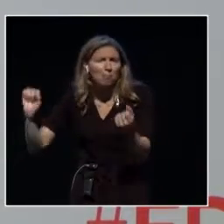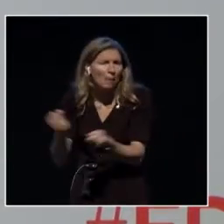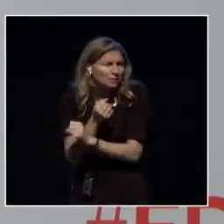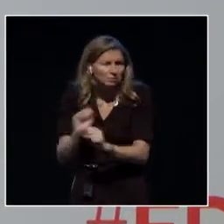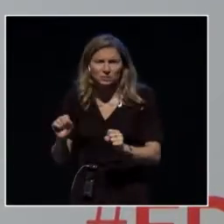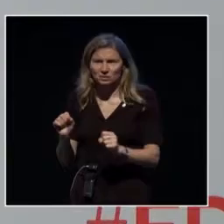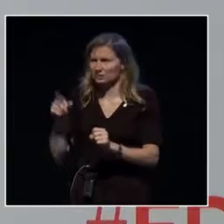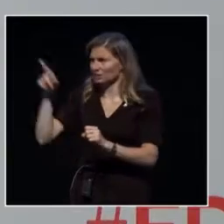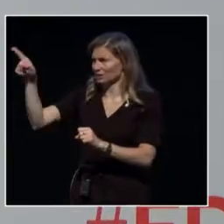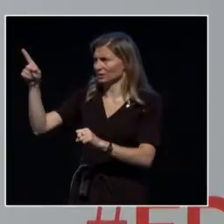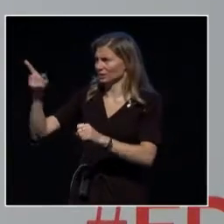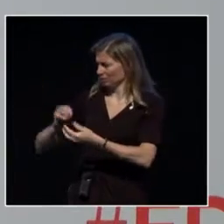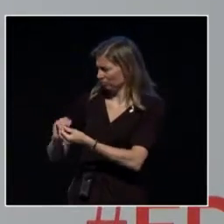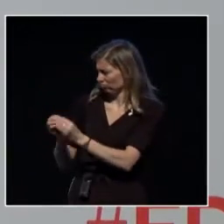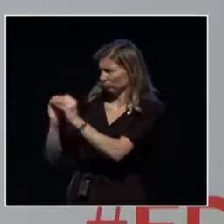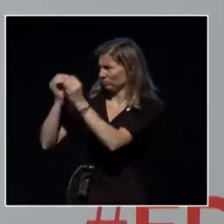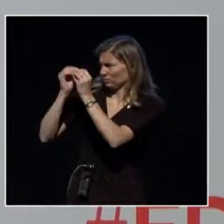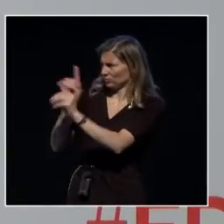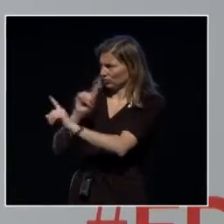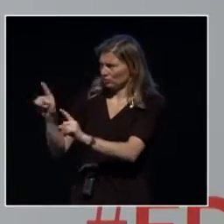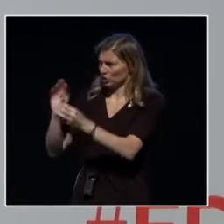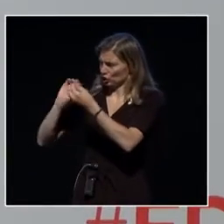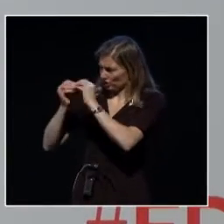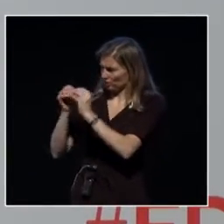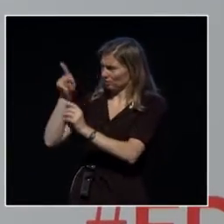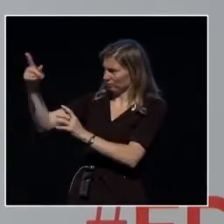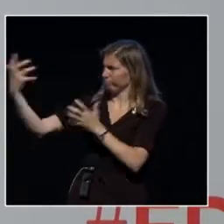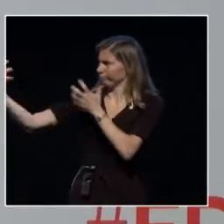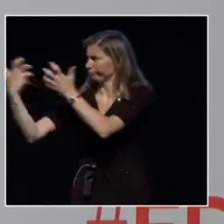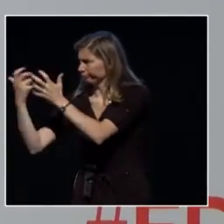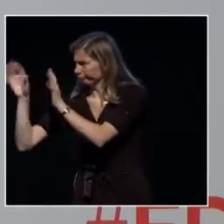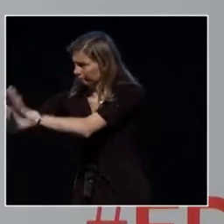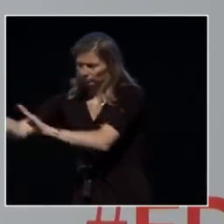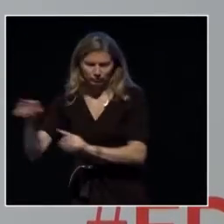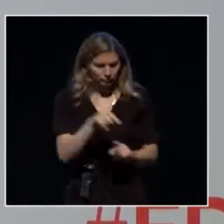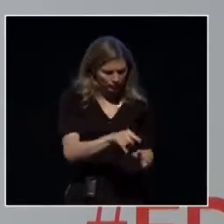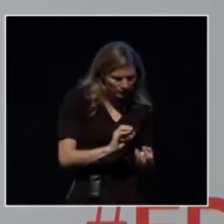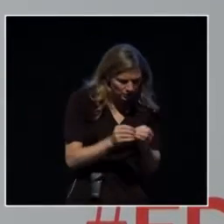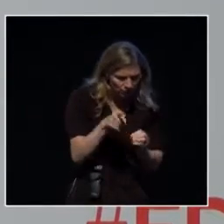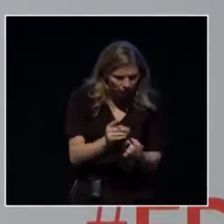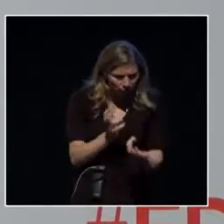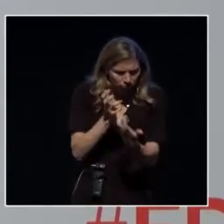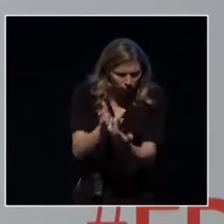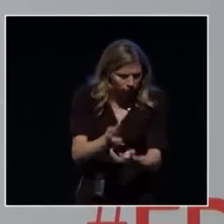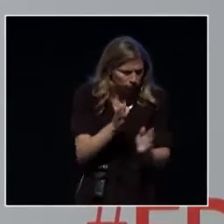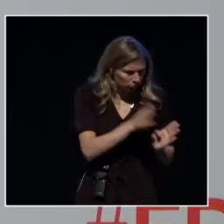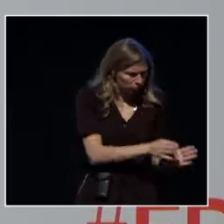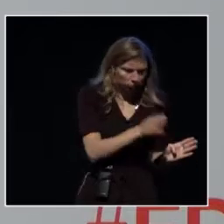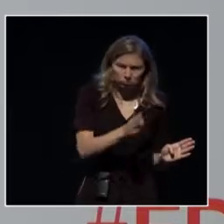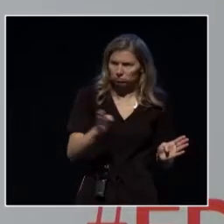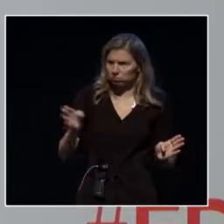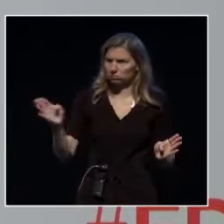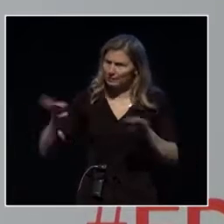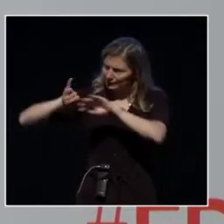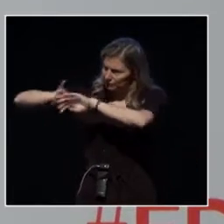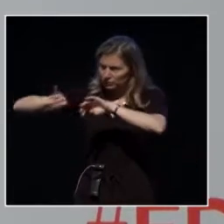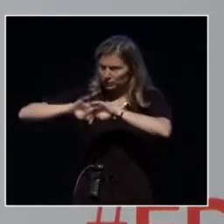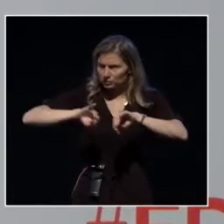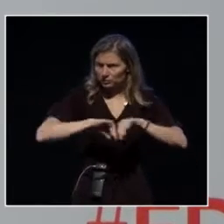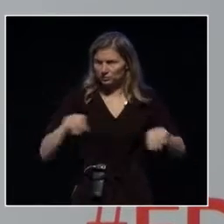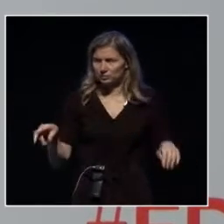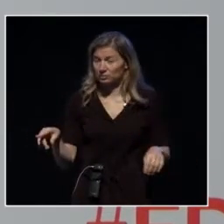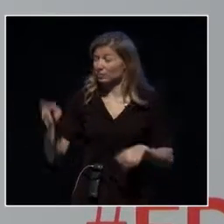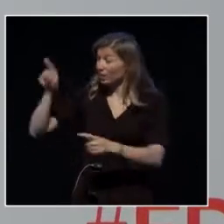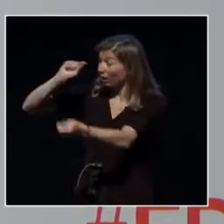has been designed. You have to design things for the appropriate purposes, for the kind of thing that you need to do. So what people